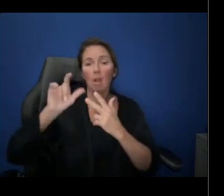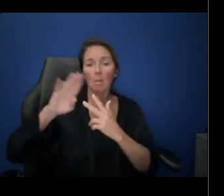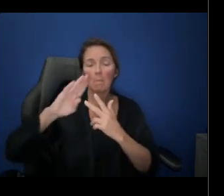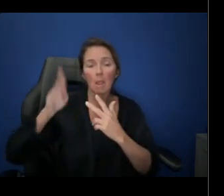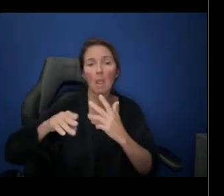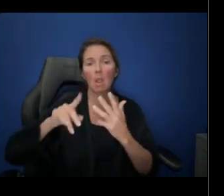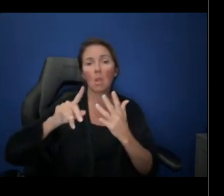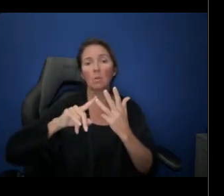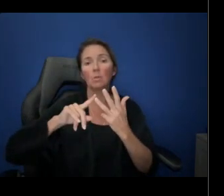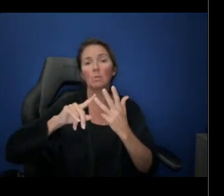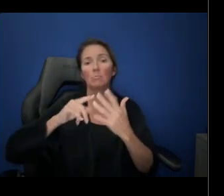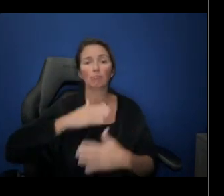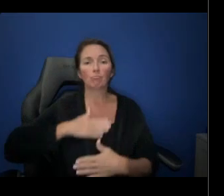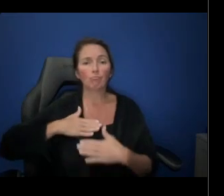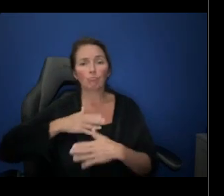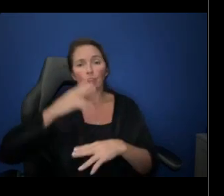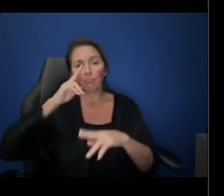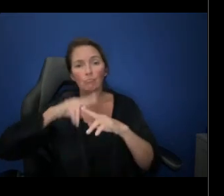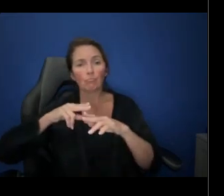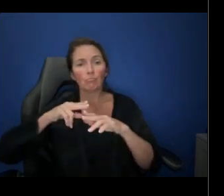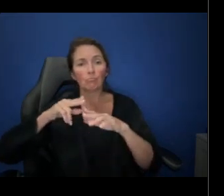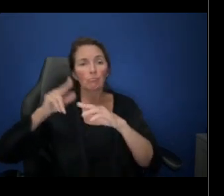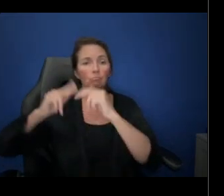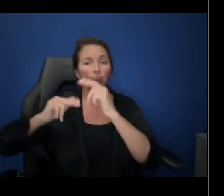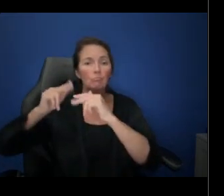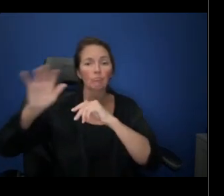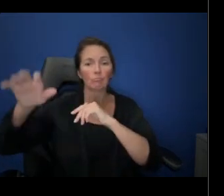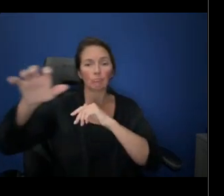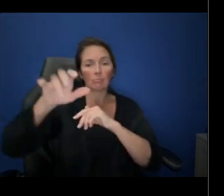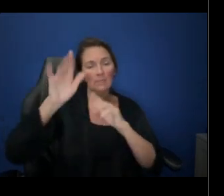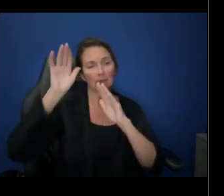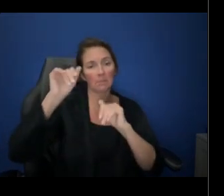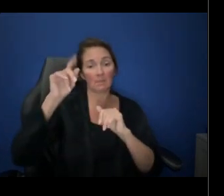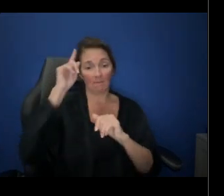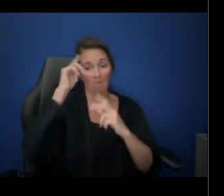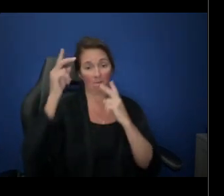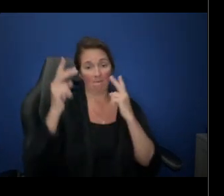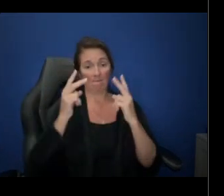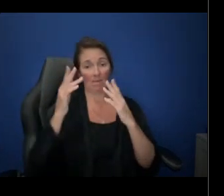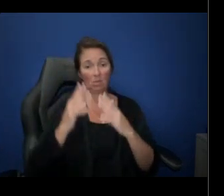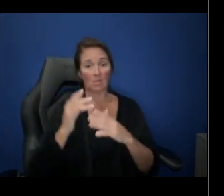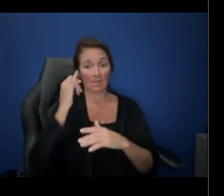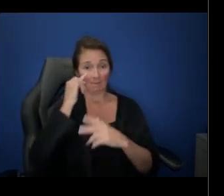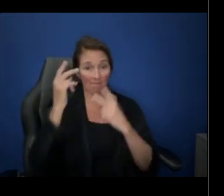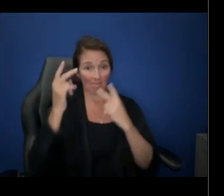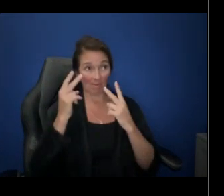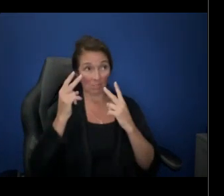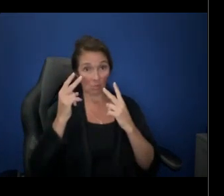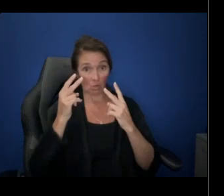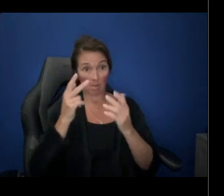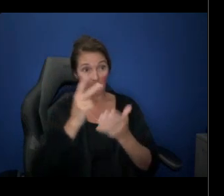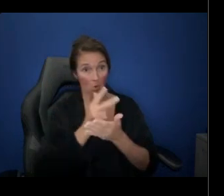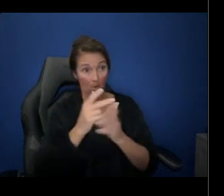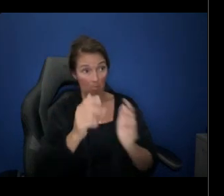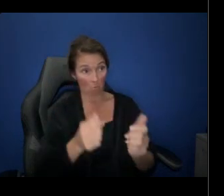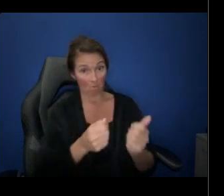facilities are expected. For visitors, if visitor parking is